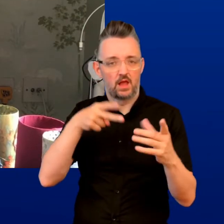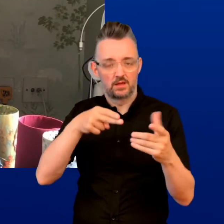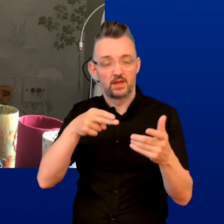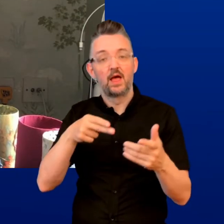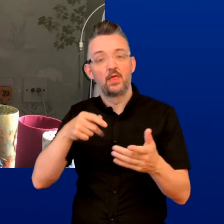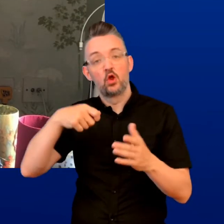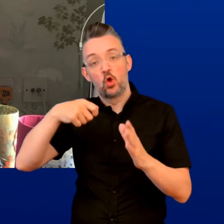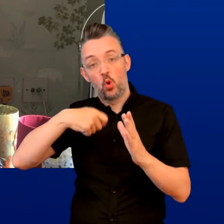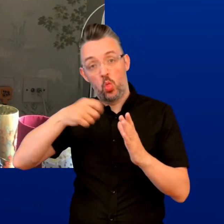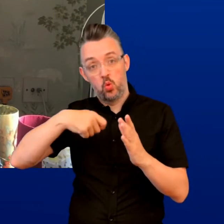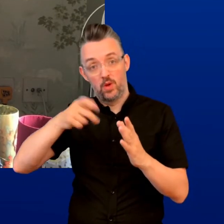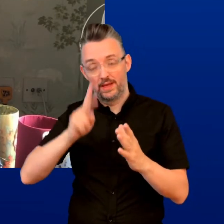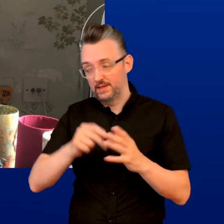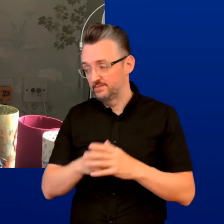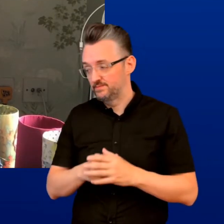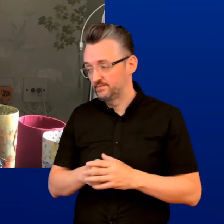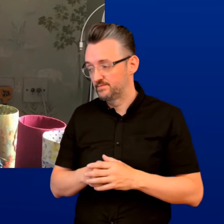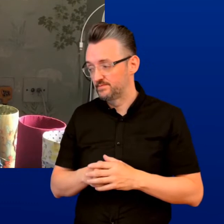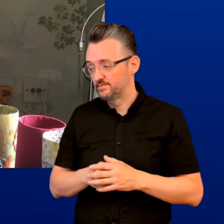and then use your glue stick again